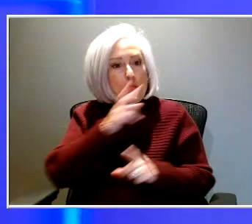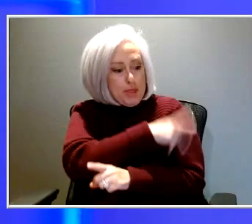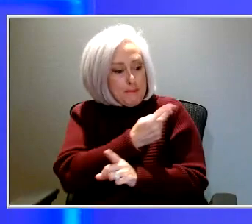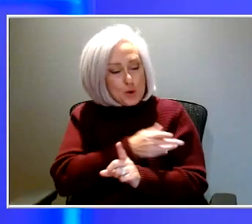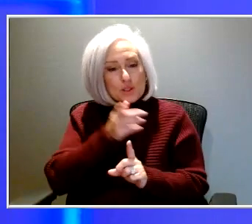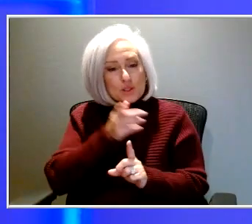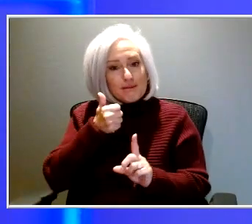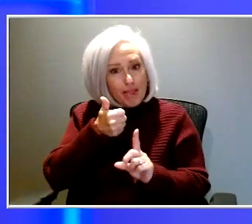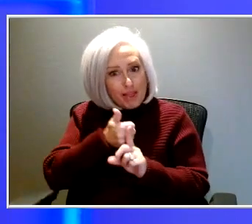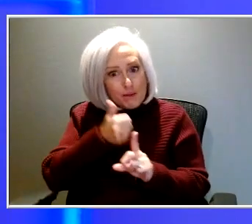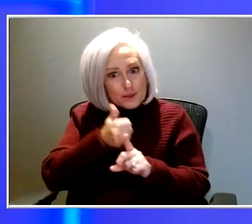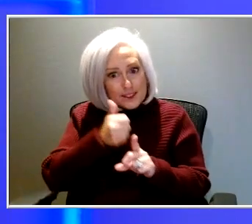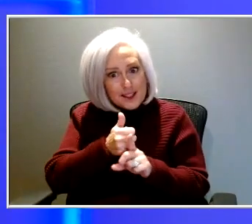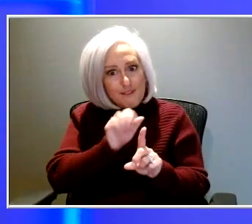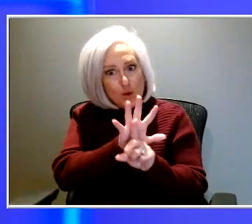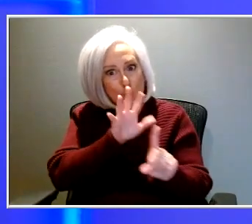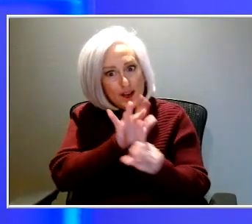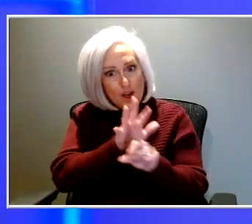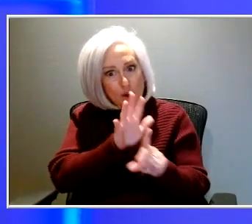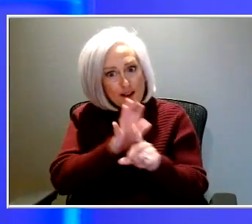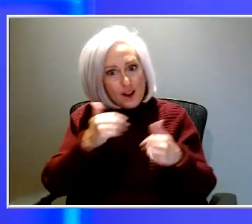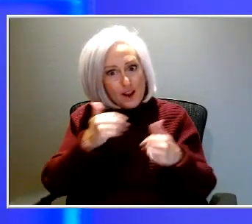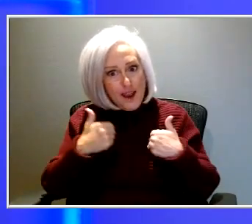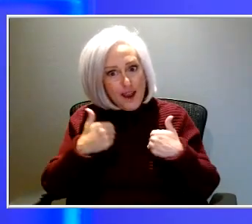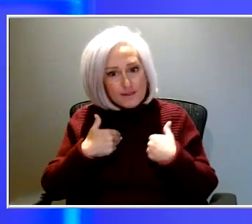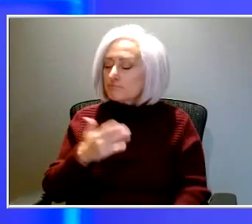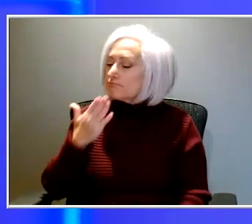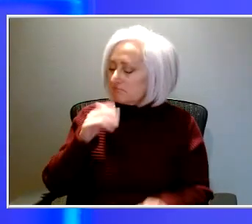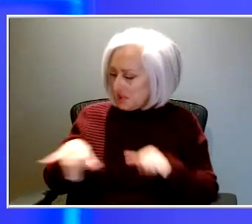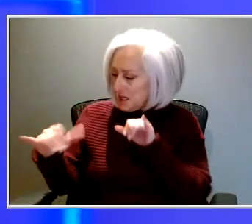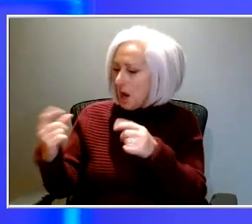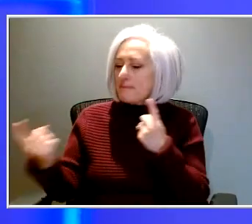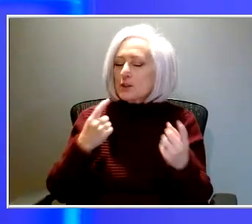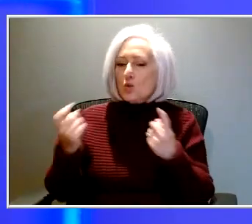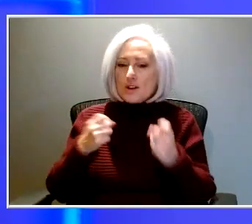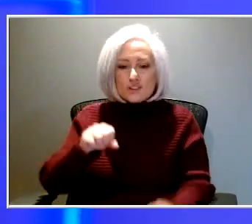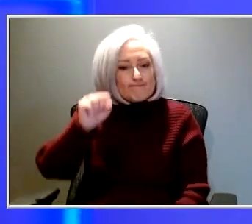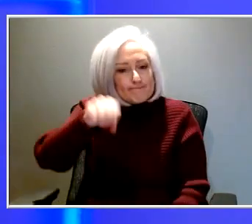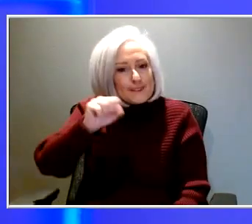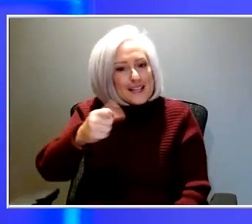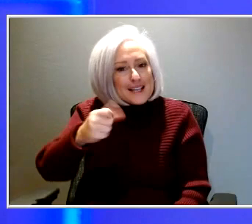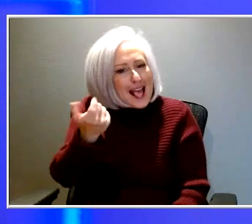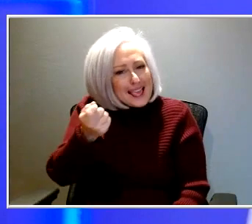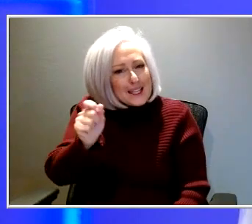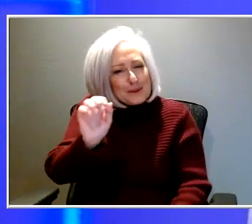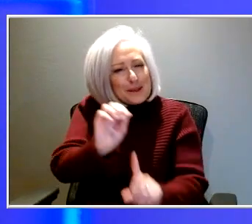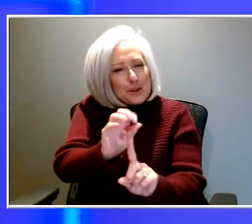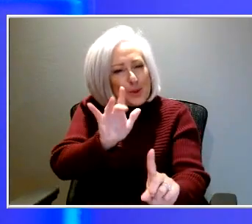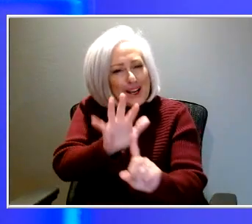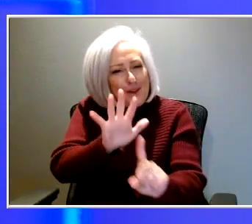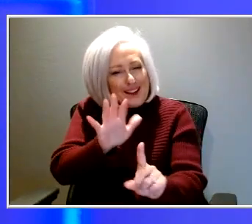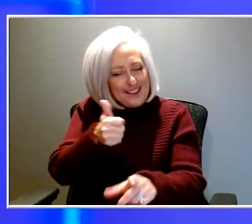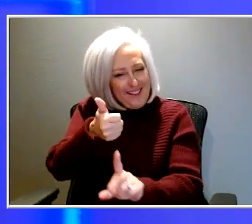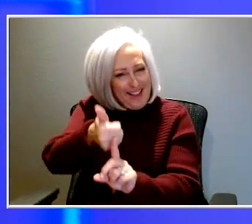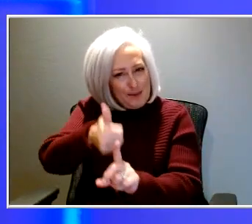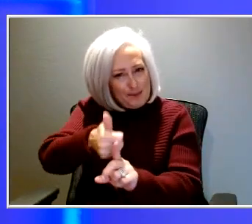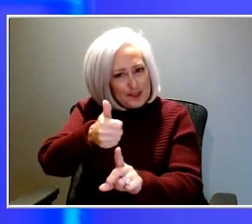The patients are a little bit radioactive because there is radioactive seeds that we put into the prostate.